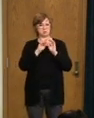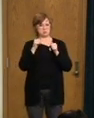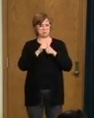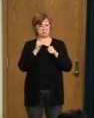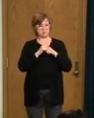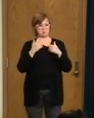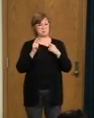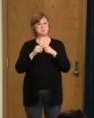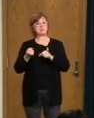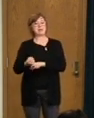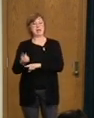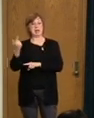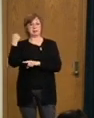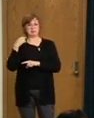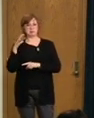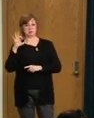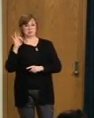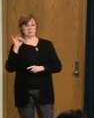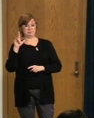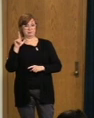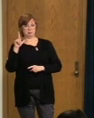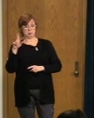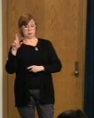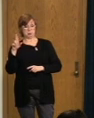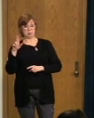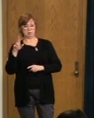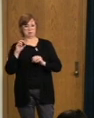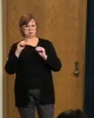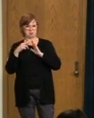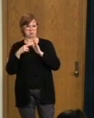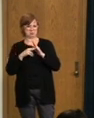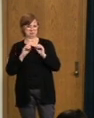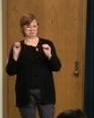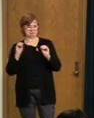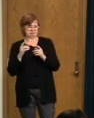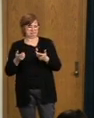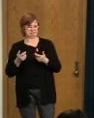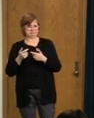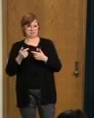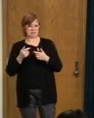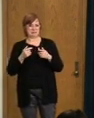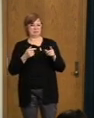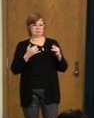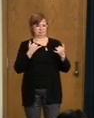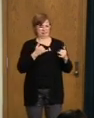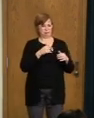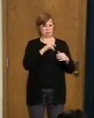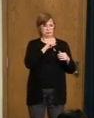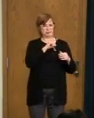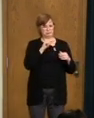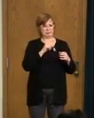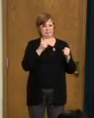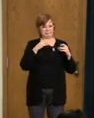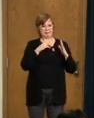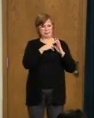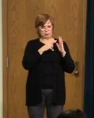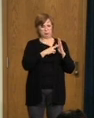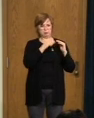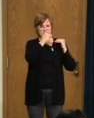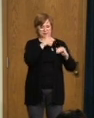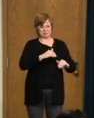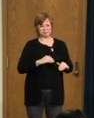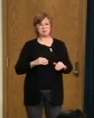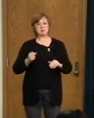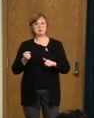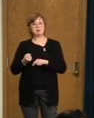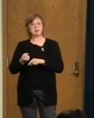relative to where we are today with COVID-19, and had a significant number of measures in place for some time, increasing some of those here today.